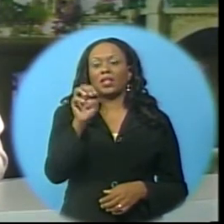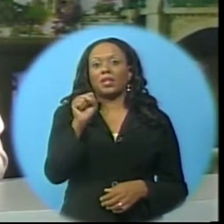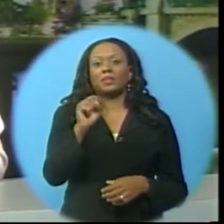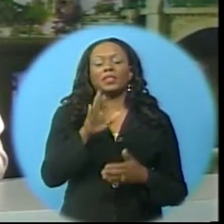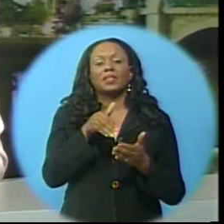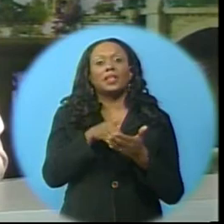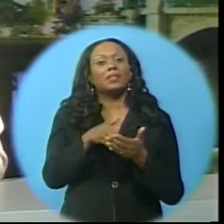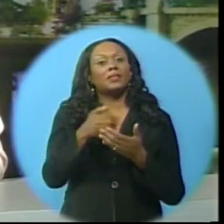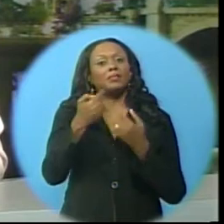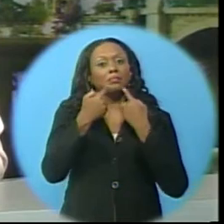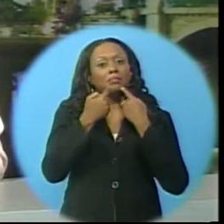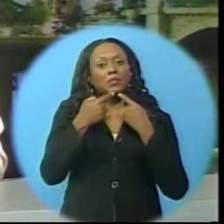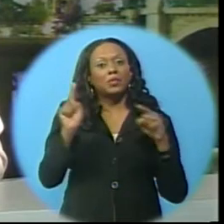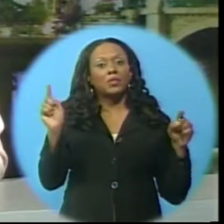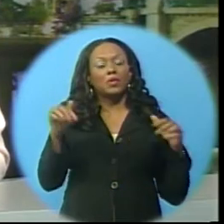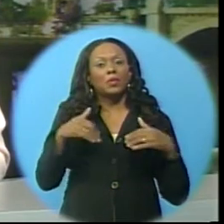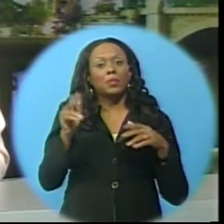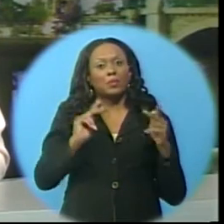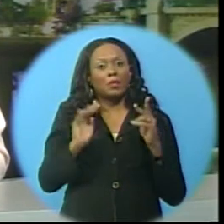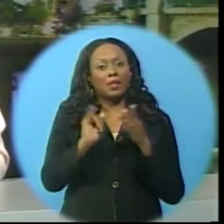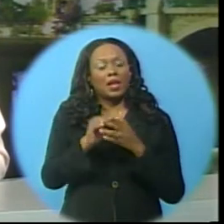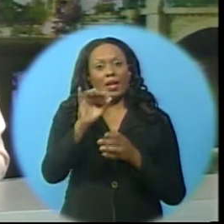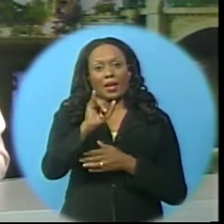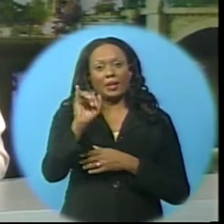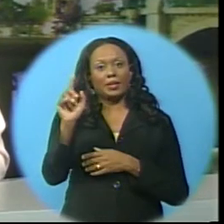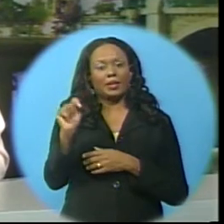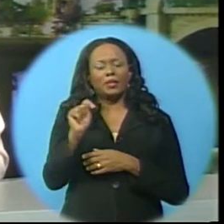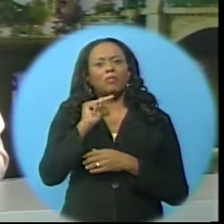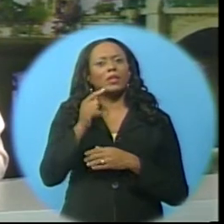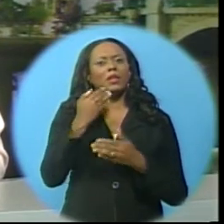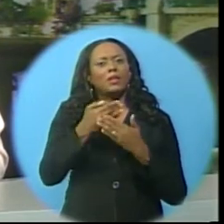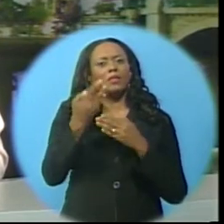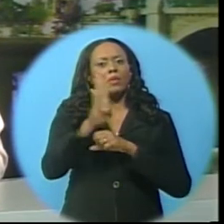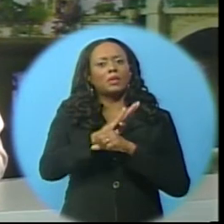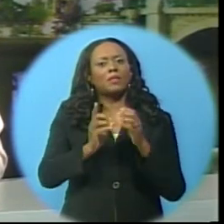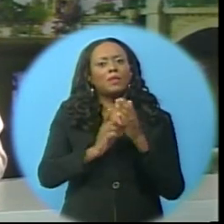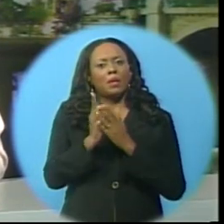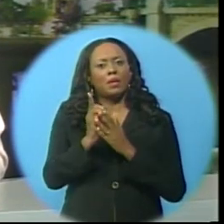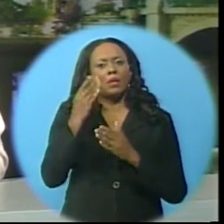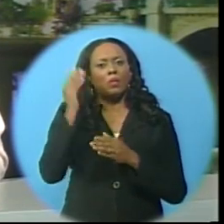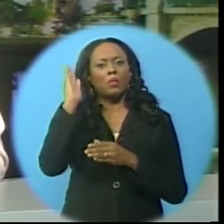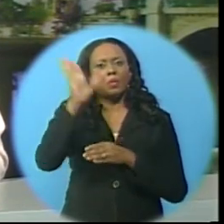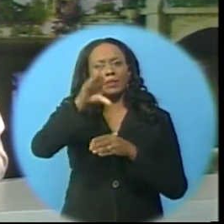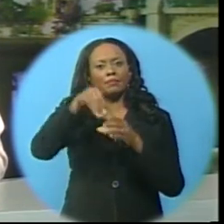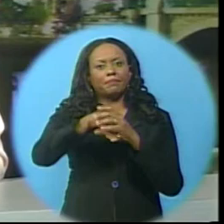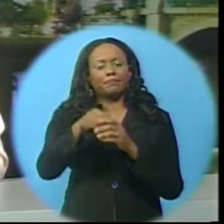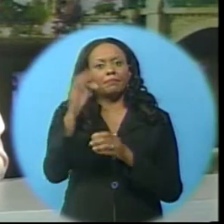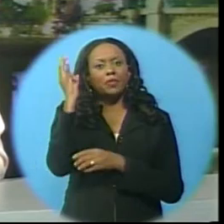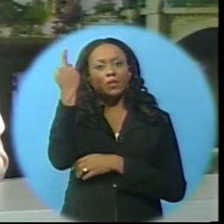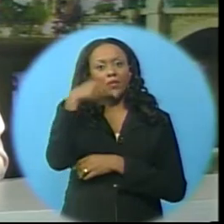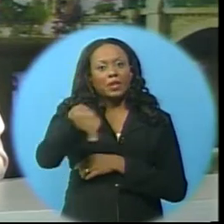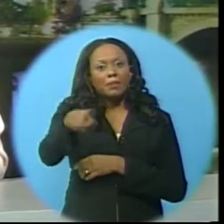youngsters That information technology Is part of Barbados' development And will be part Of their future